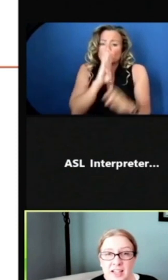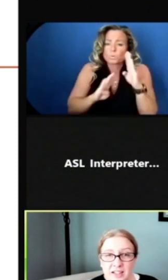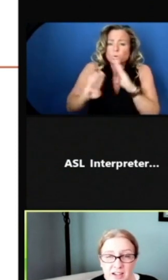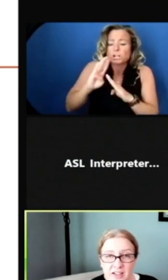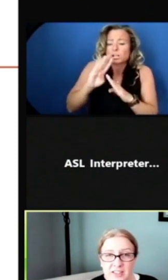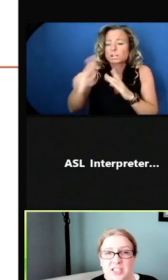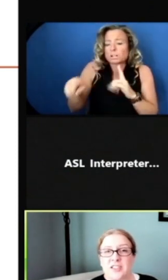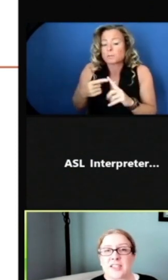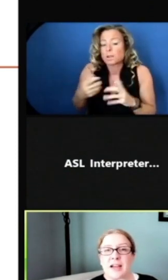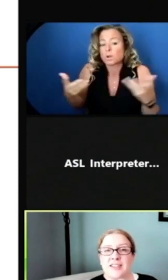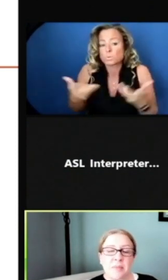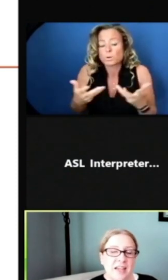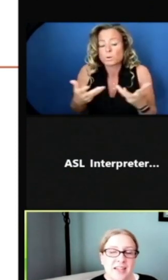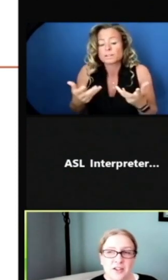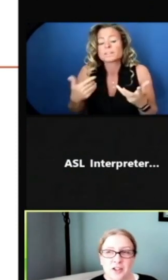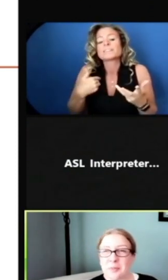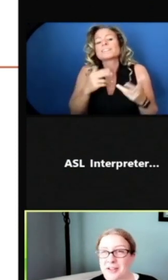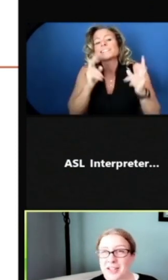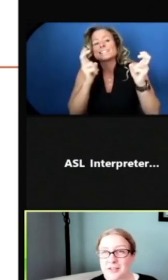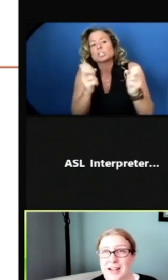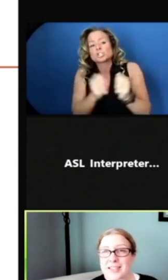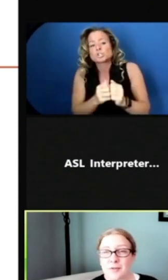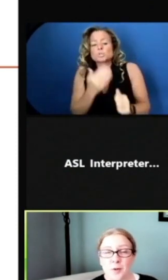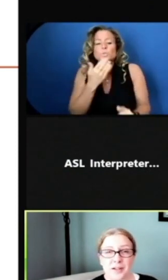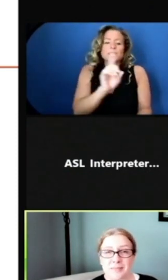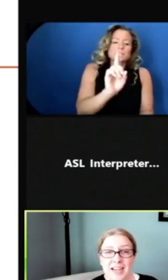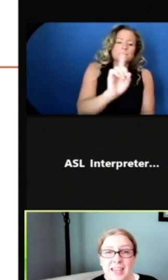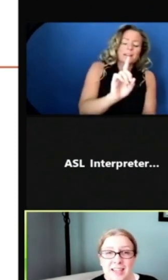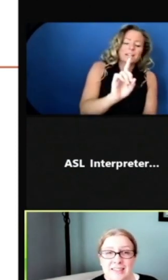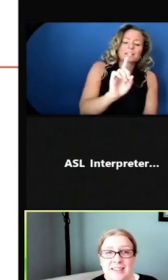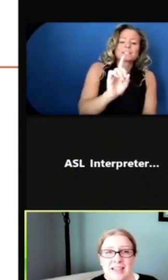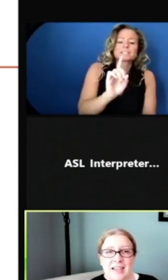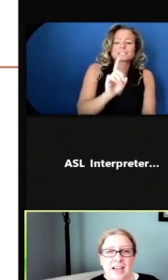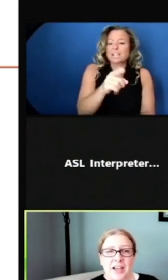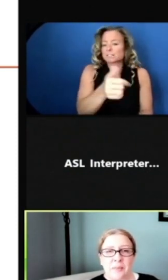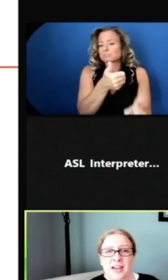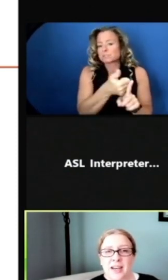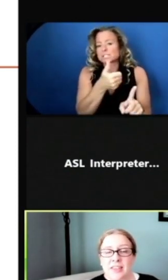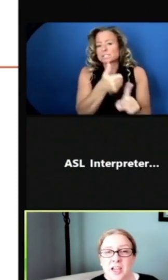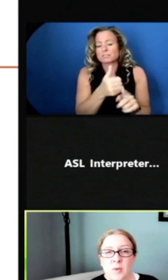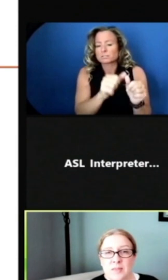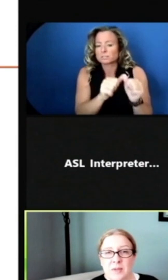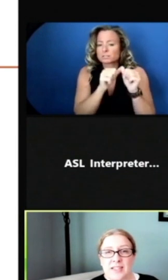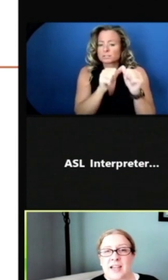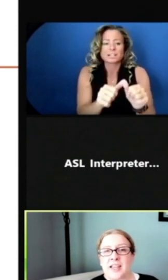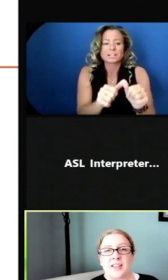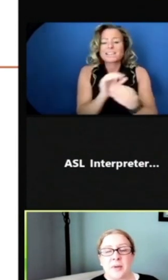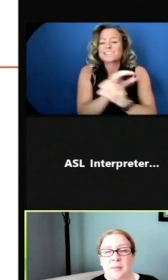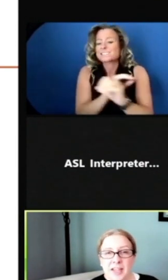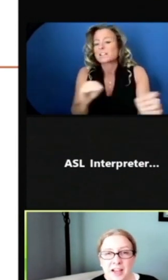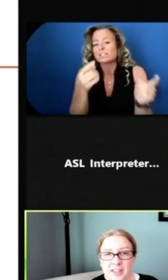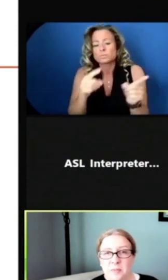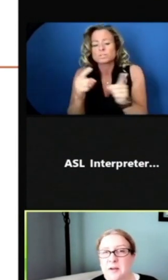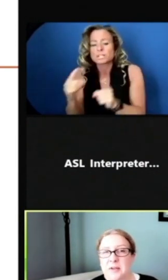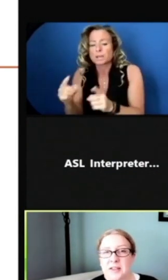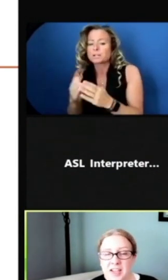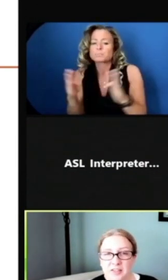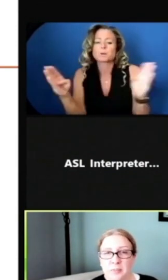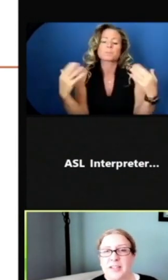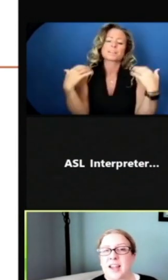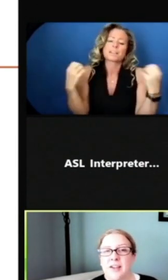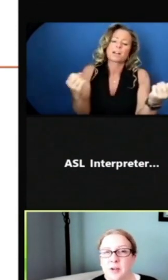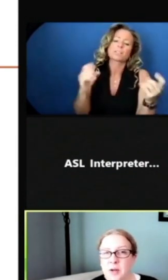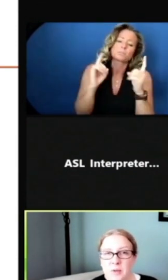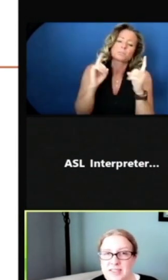to get issues about diabetes in her community addressed for decades, and nothing was being done. The public health department,